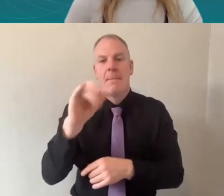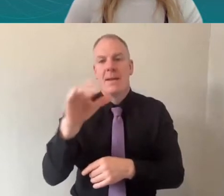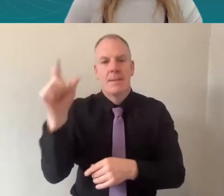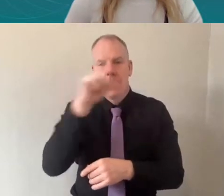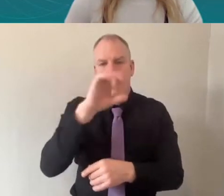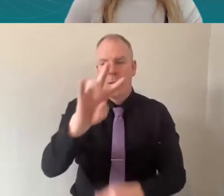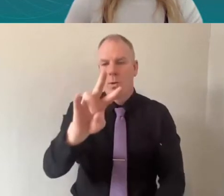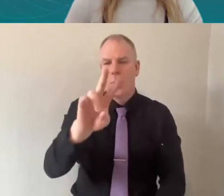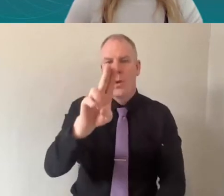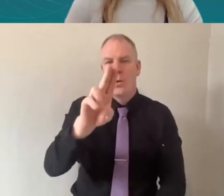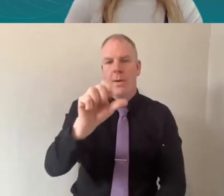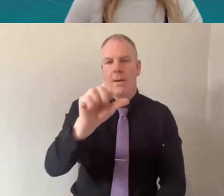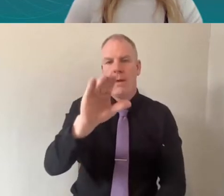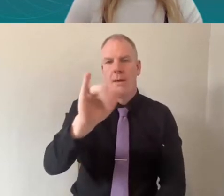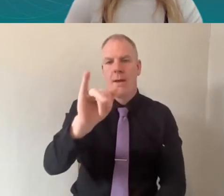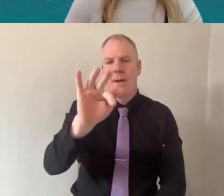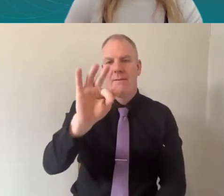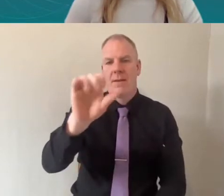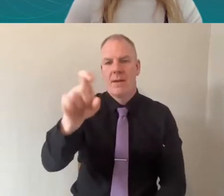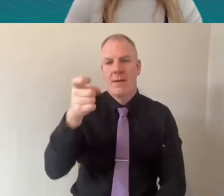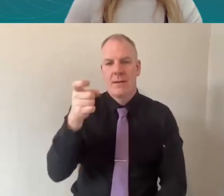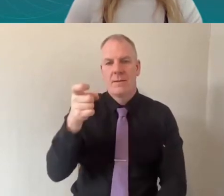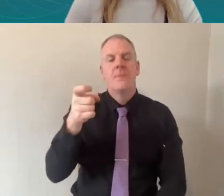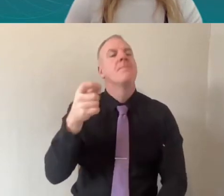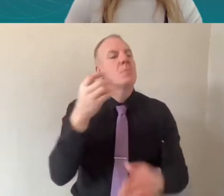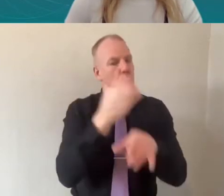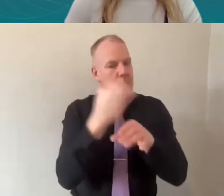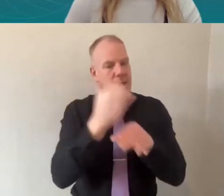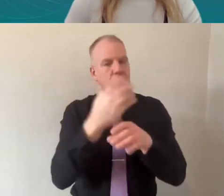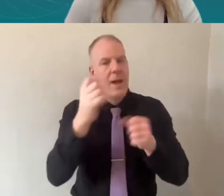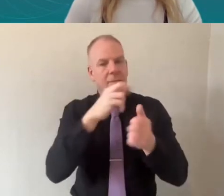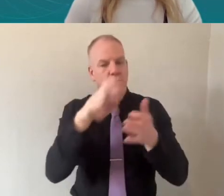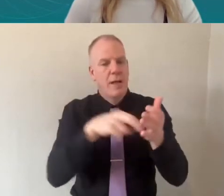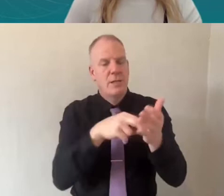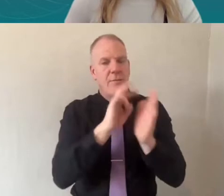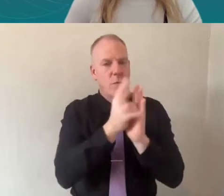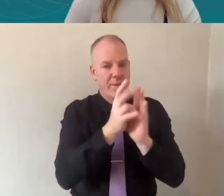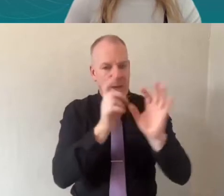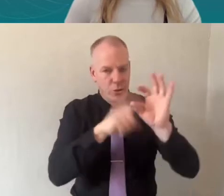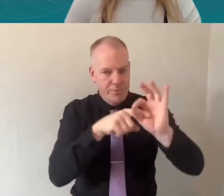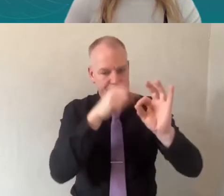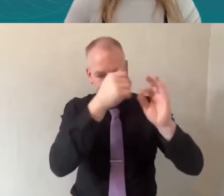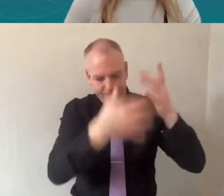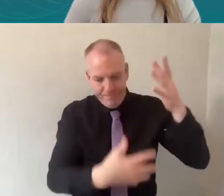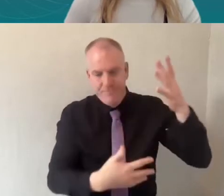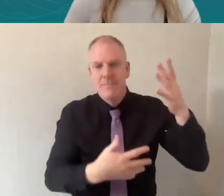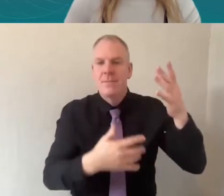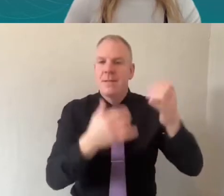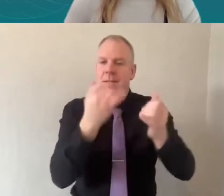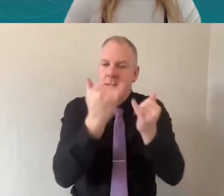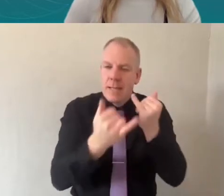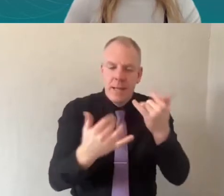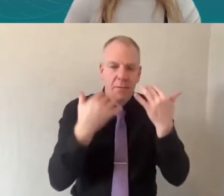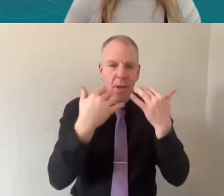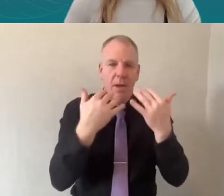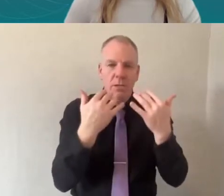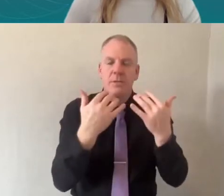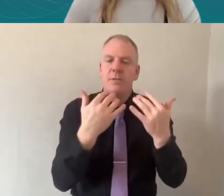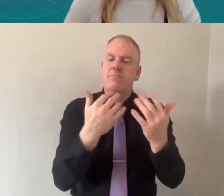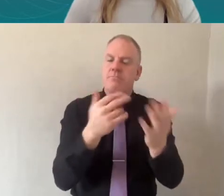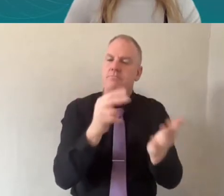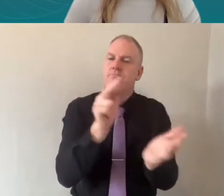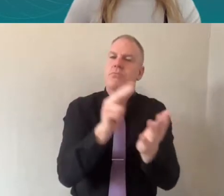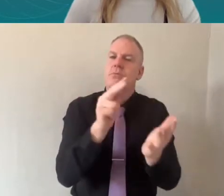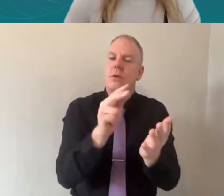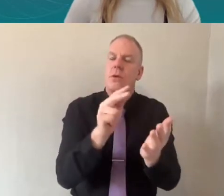We'll continue to develop the Irish Register of Qualifications, which contains detailed information on the quality assured further and higher